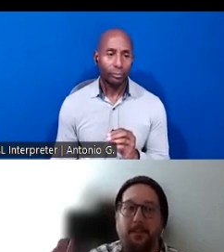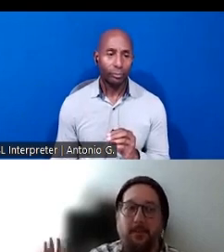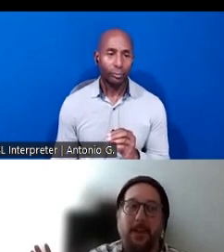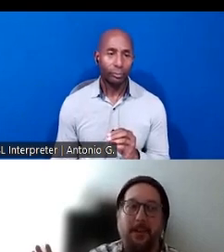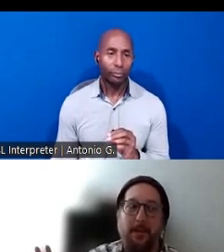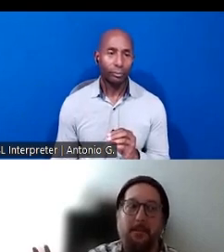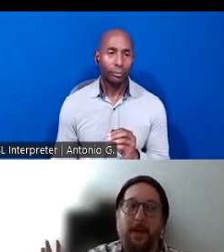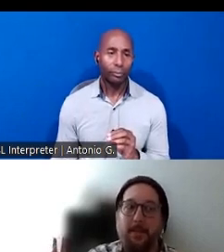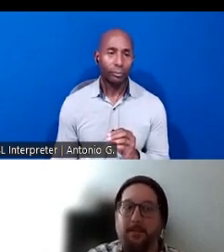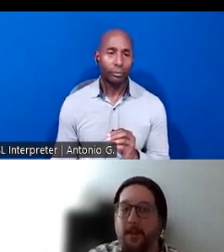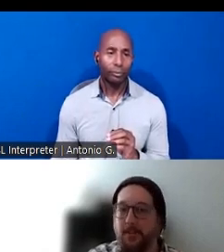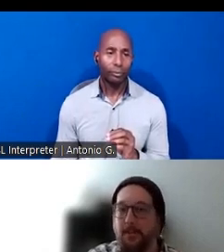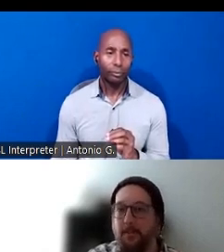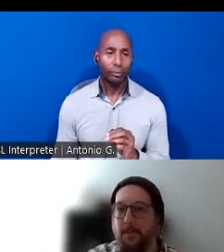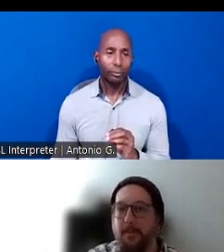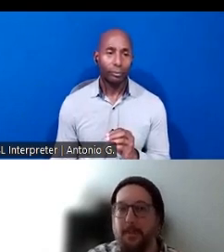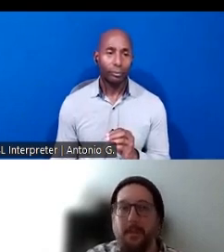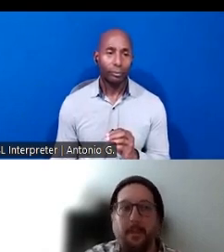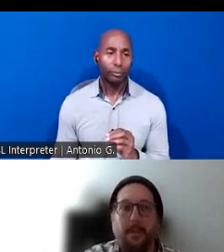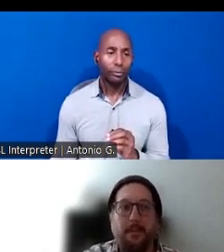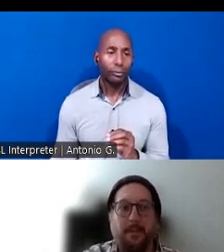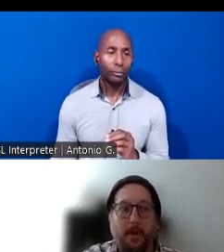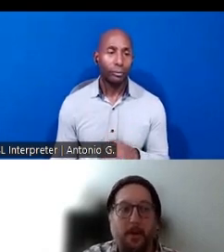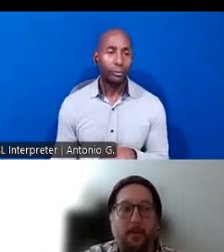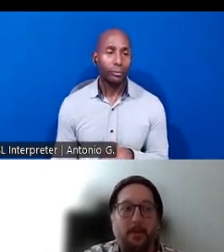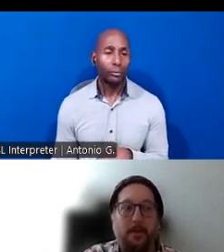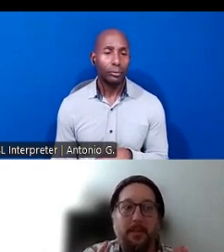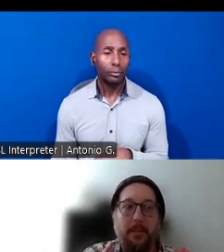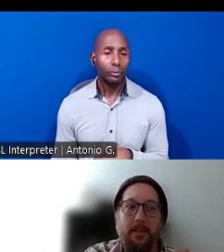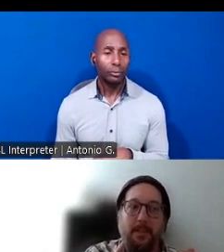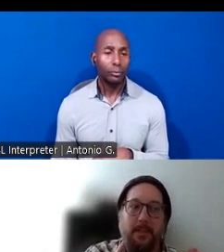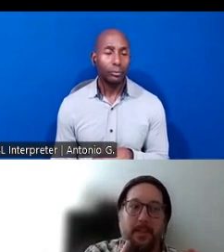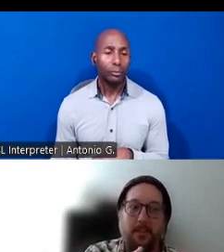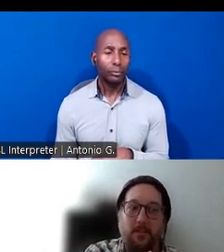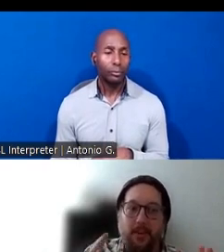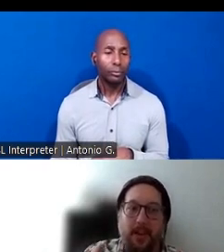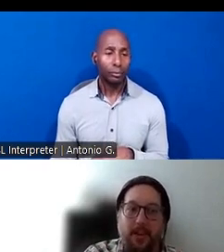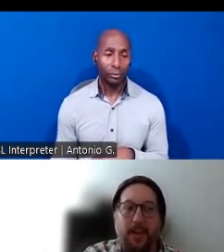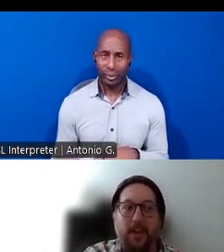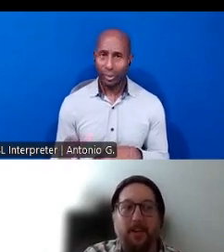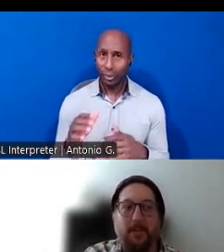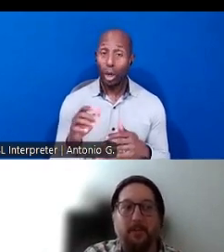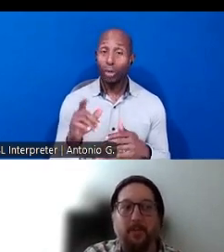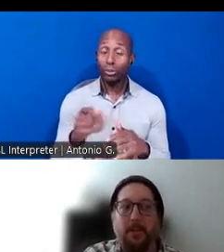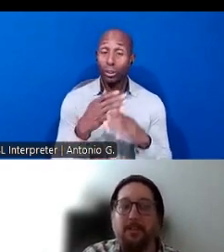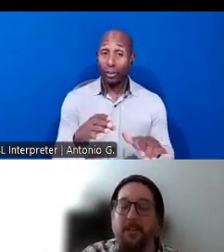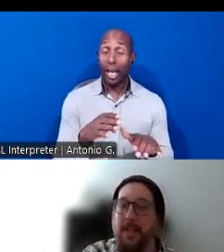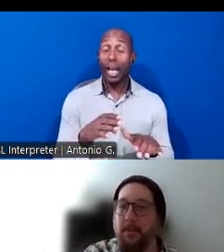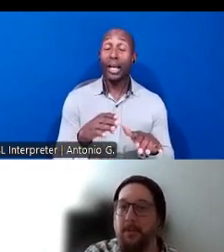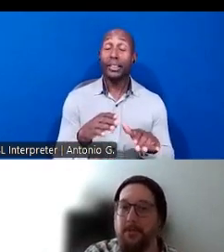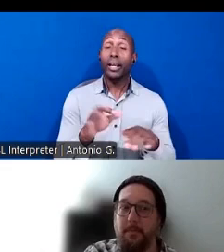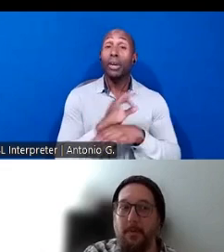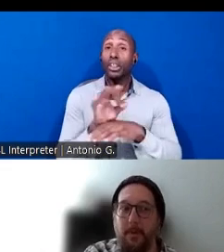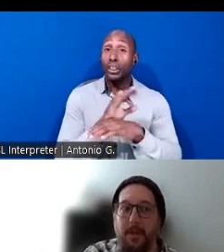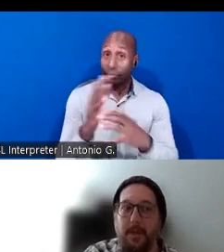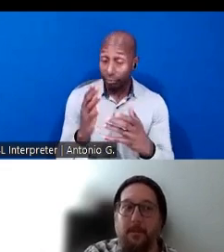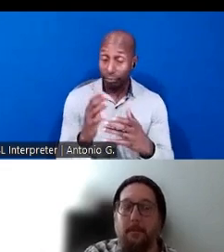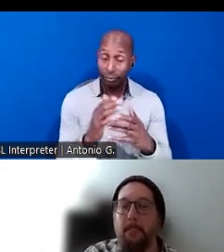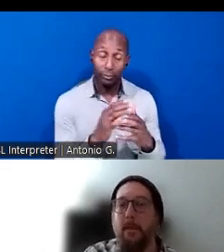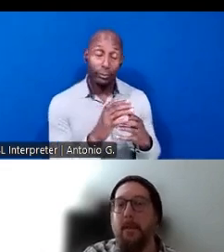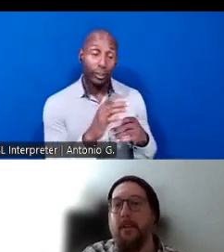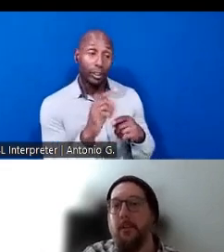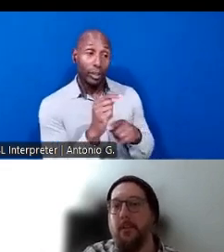grant funded trainer by their function. And so the trainer educator who's working 6 hours per